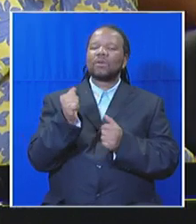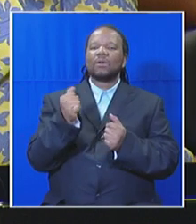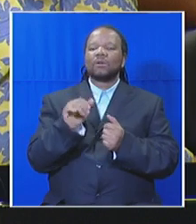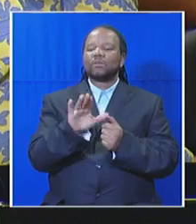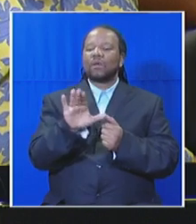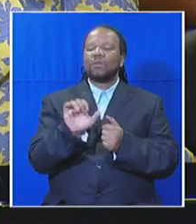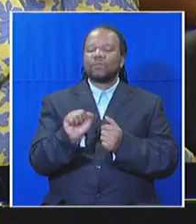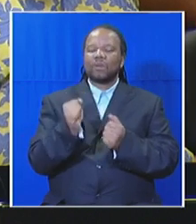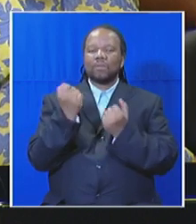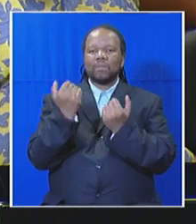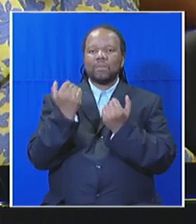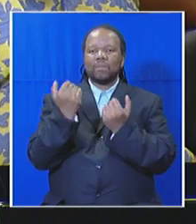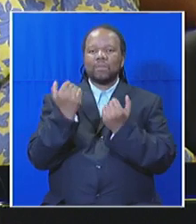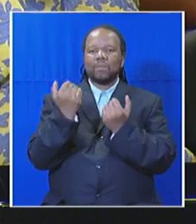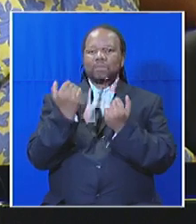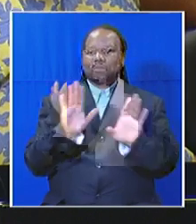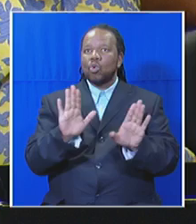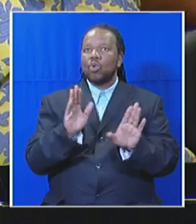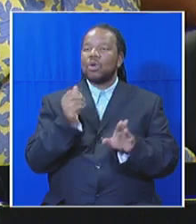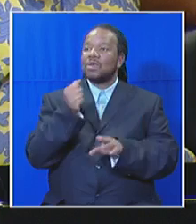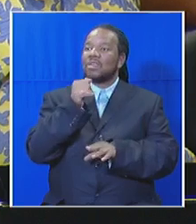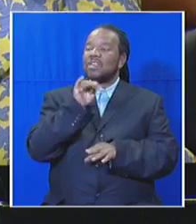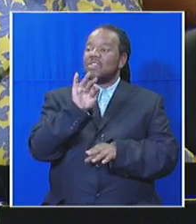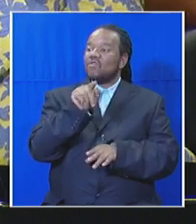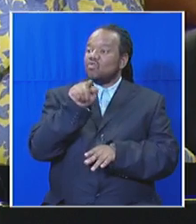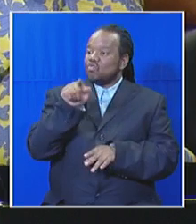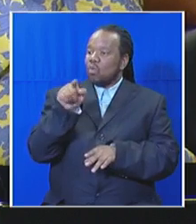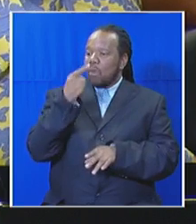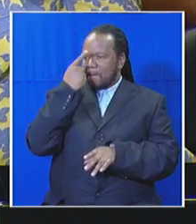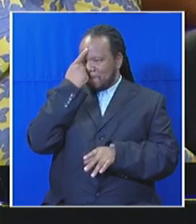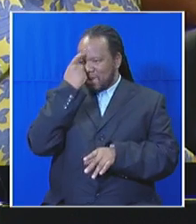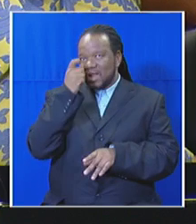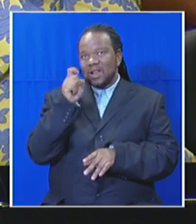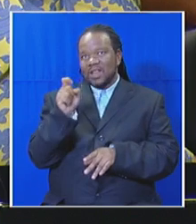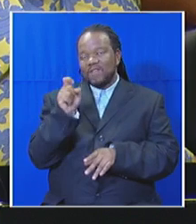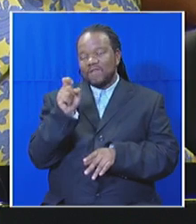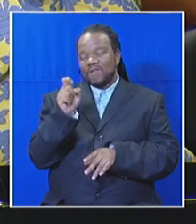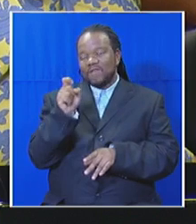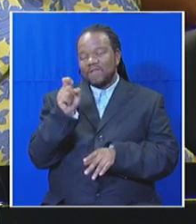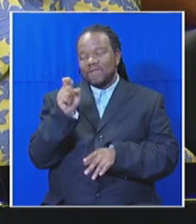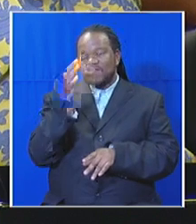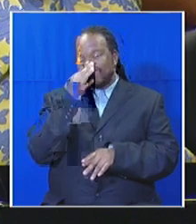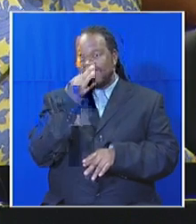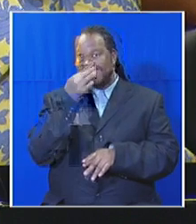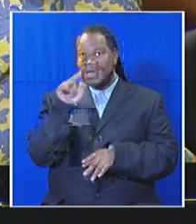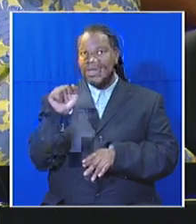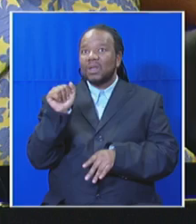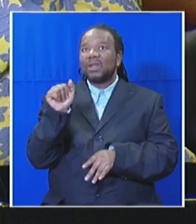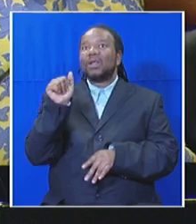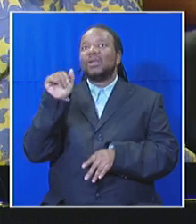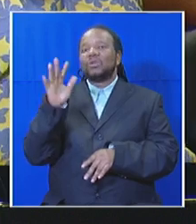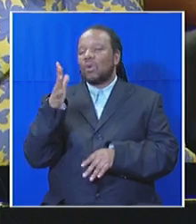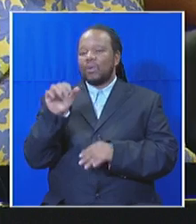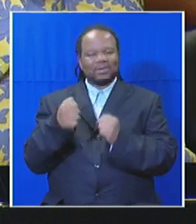you that if you what you are saying, you must bring it to this House What he substantive.